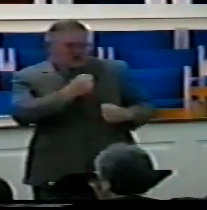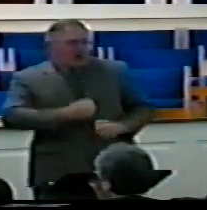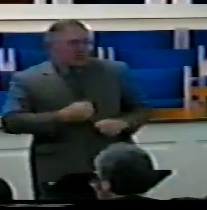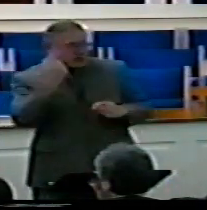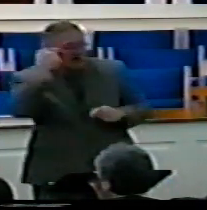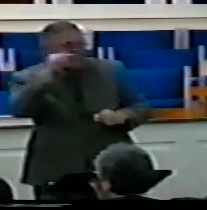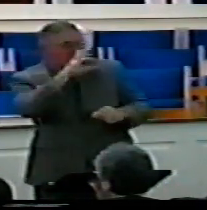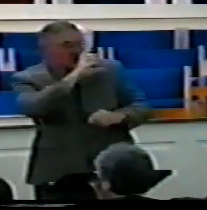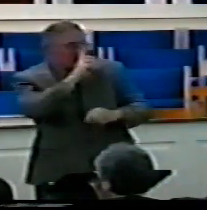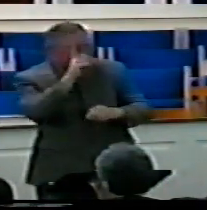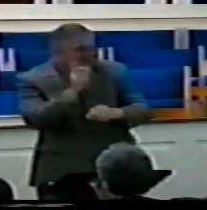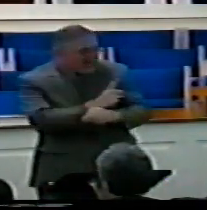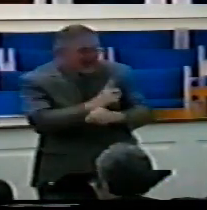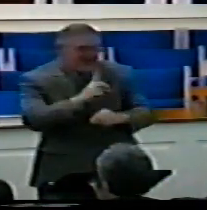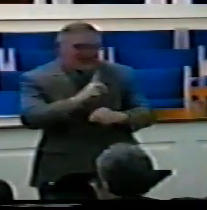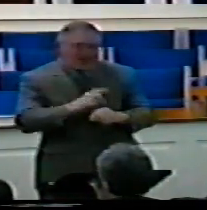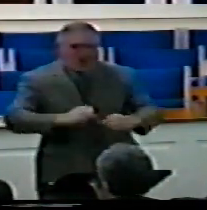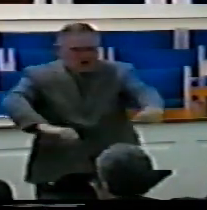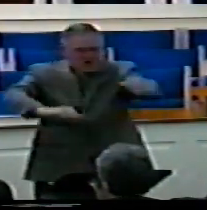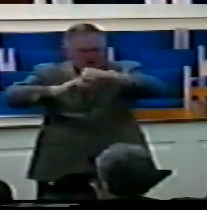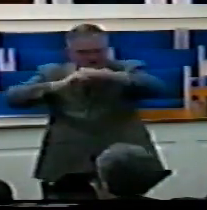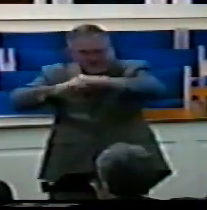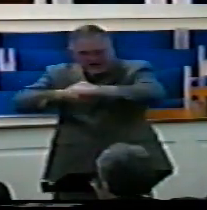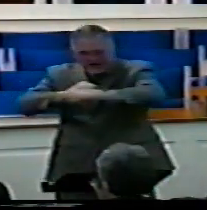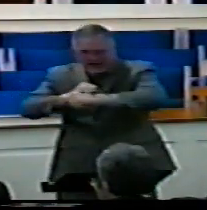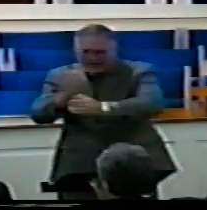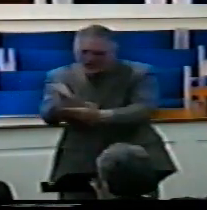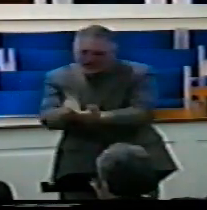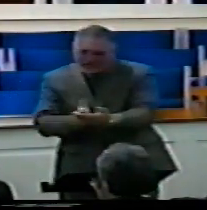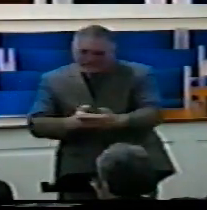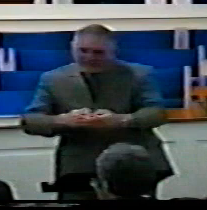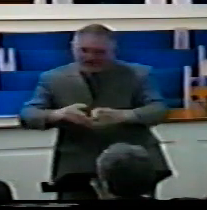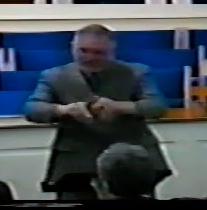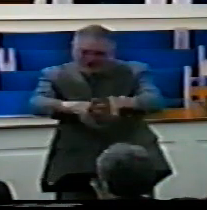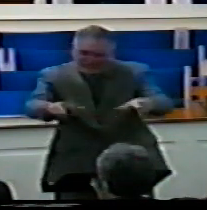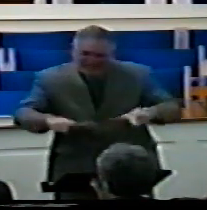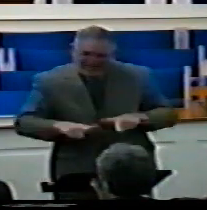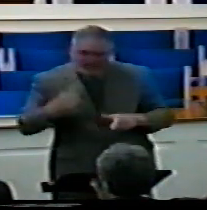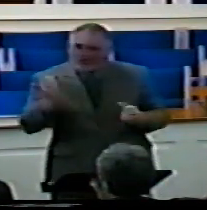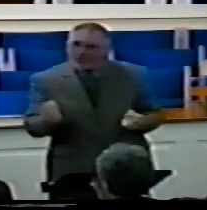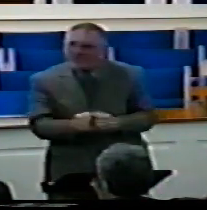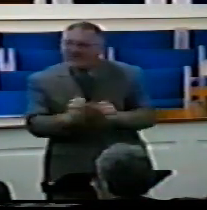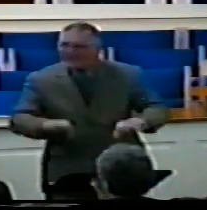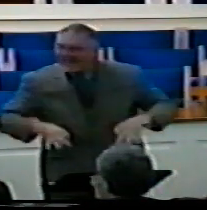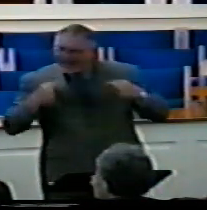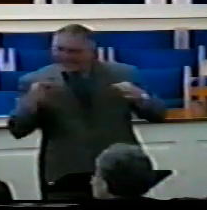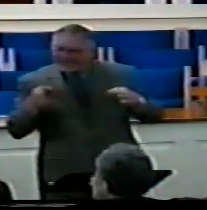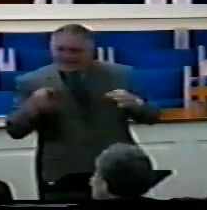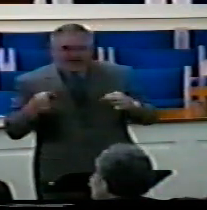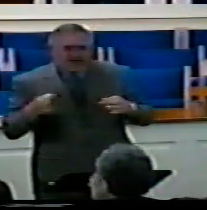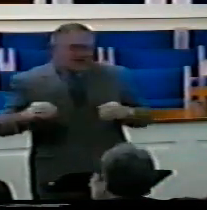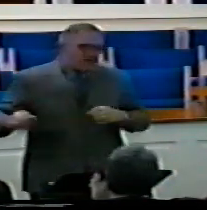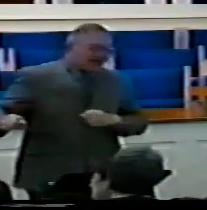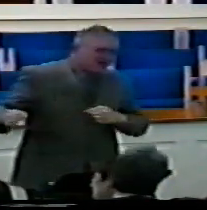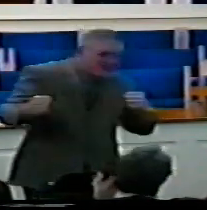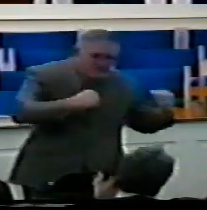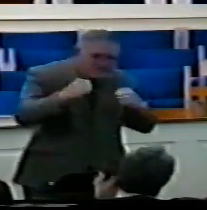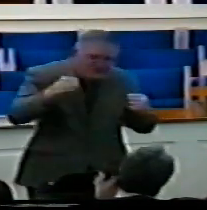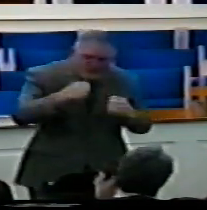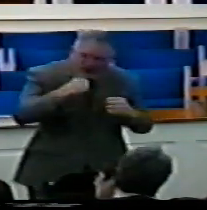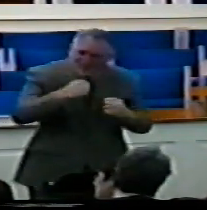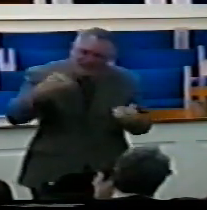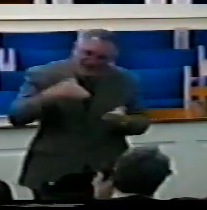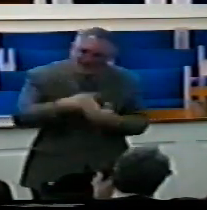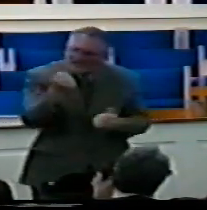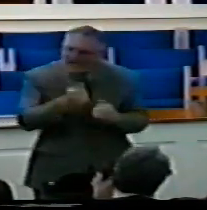with his life. Folks, God's given us a piece of land, and we need to defend that piece of land with our life. I've decided in my life life that God says